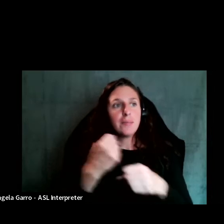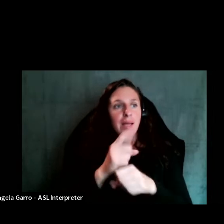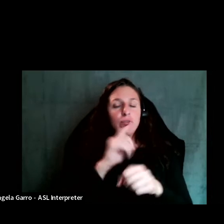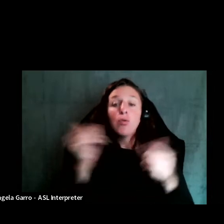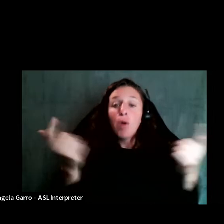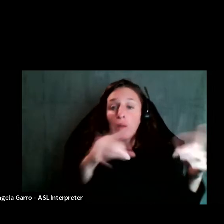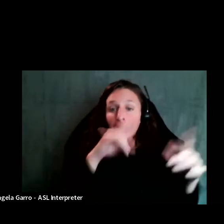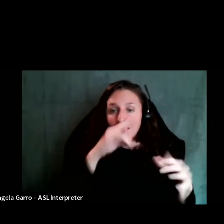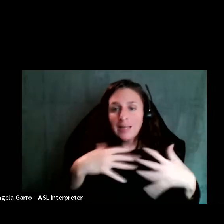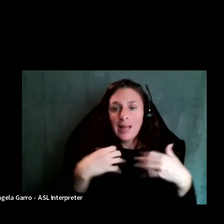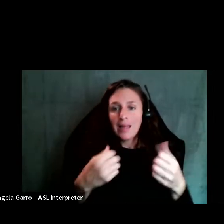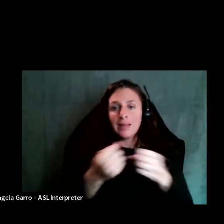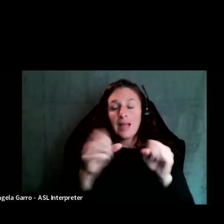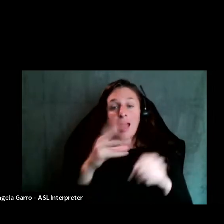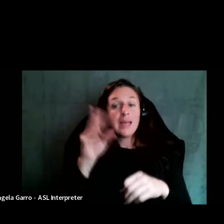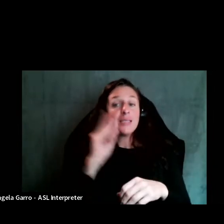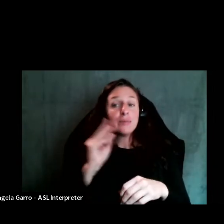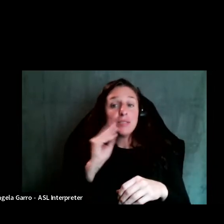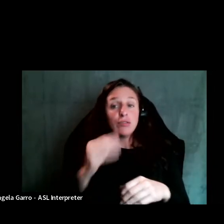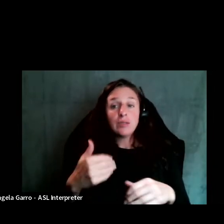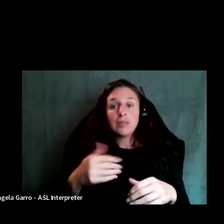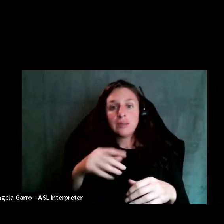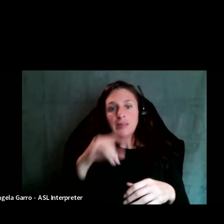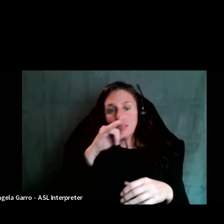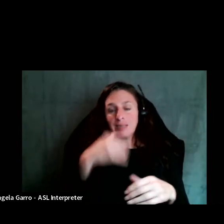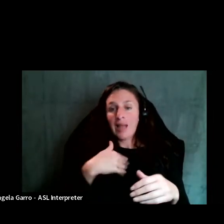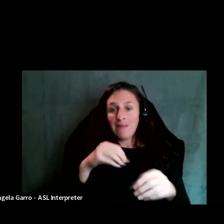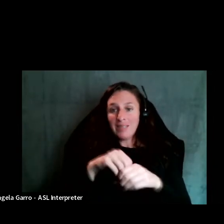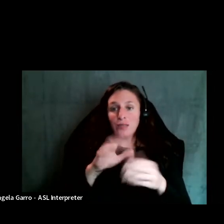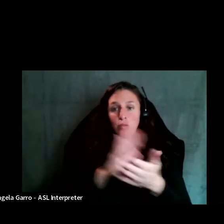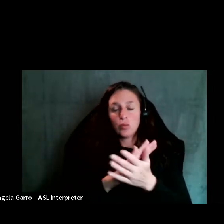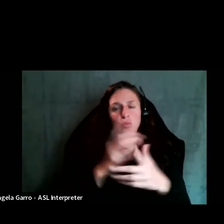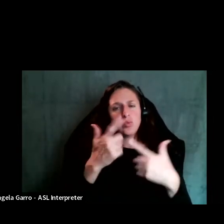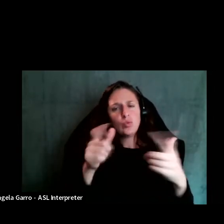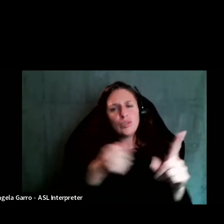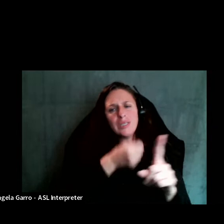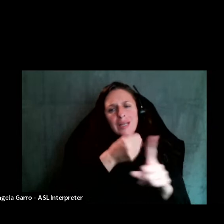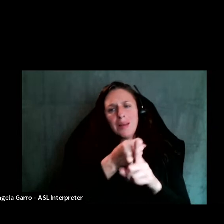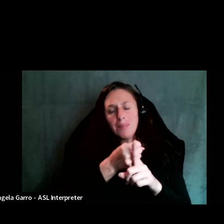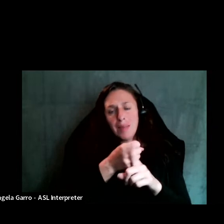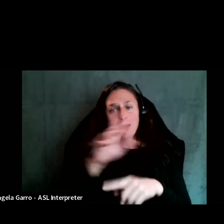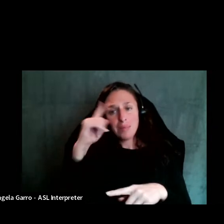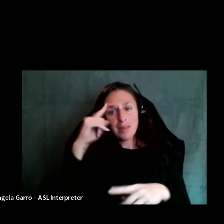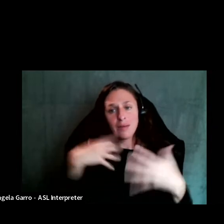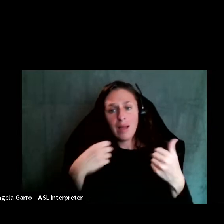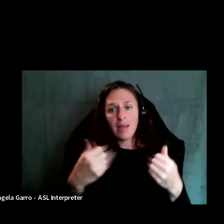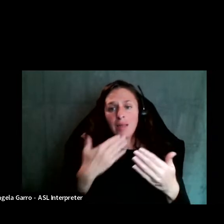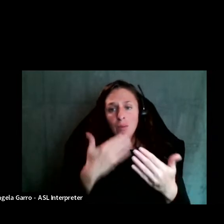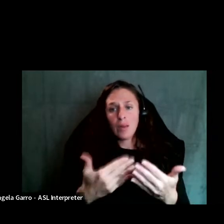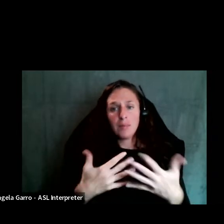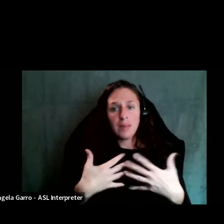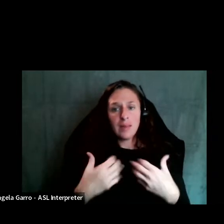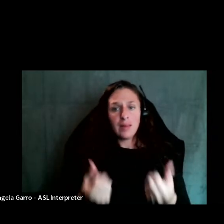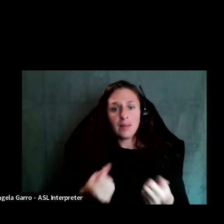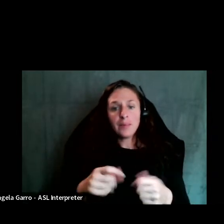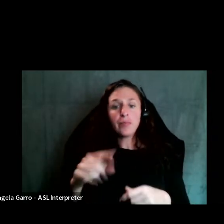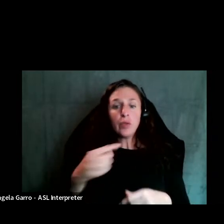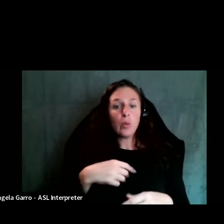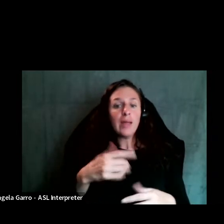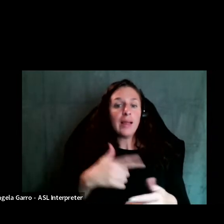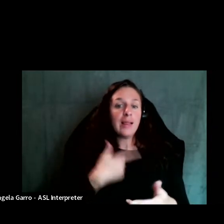and the experience children have in schools has a huge impact on their mental health and well-being. We live in a social political